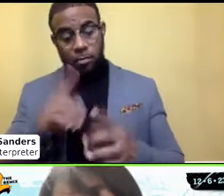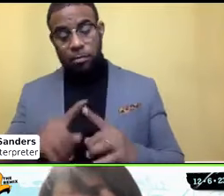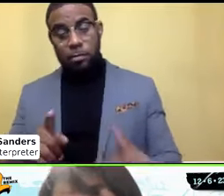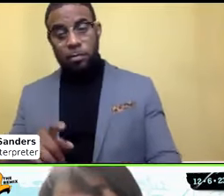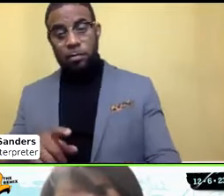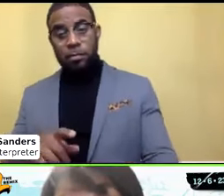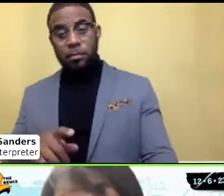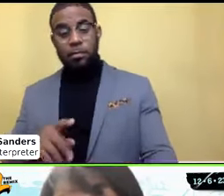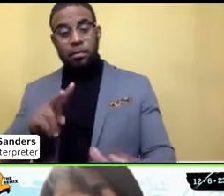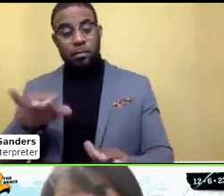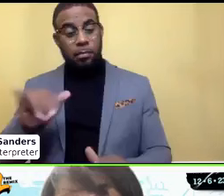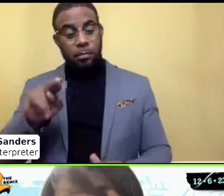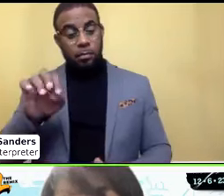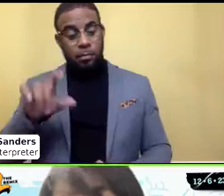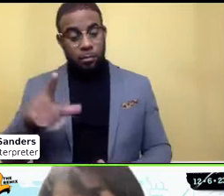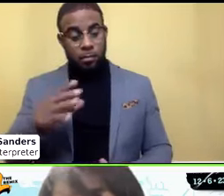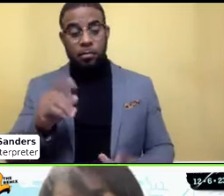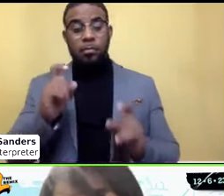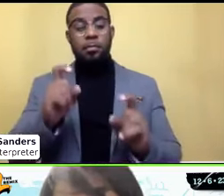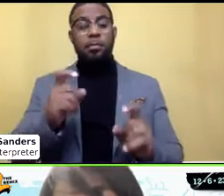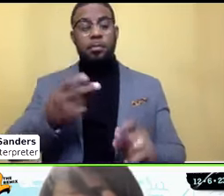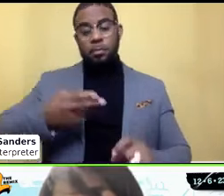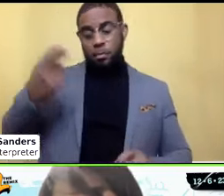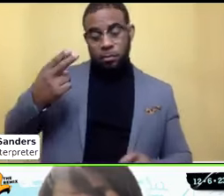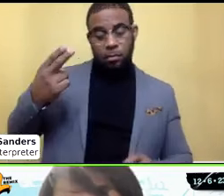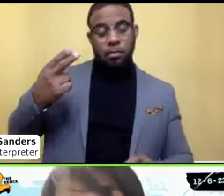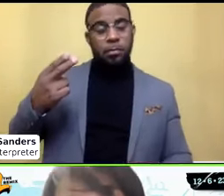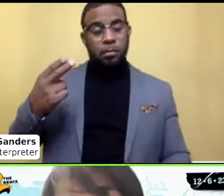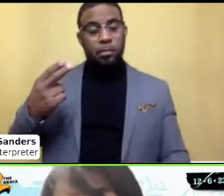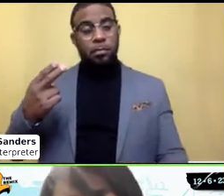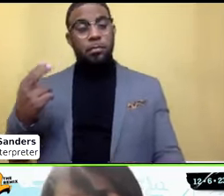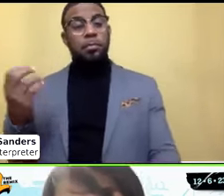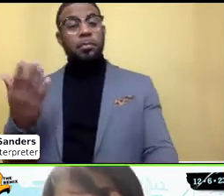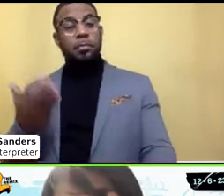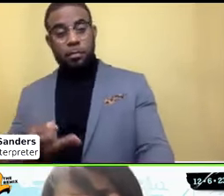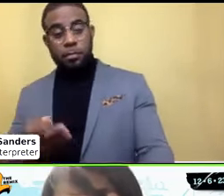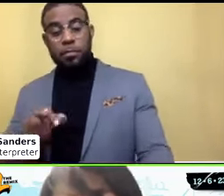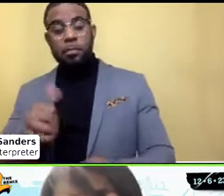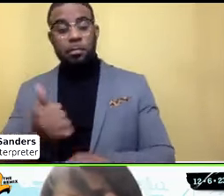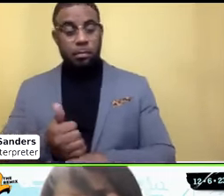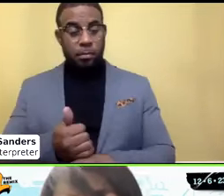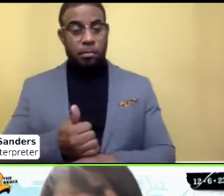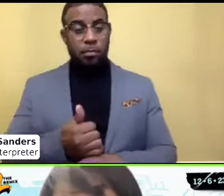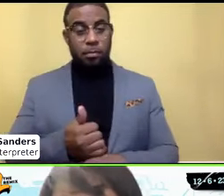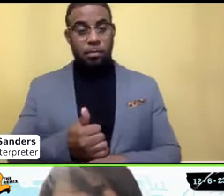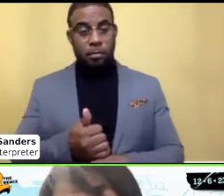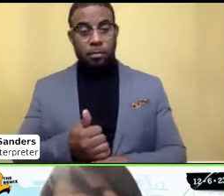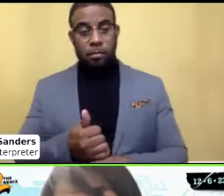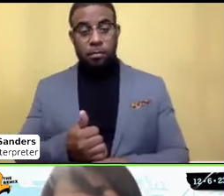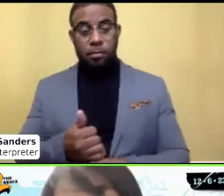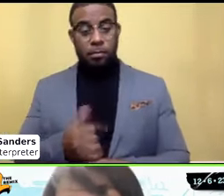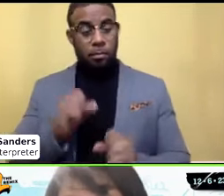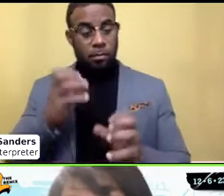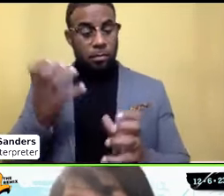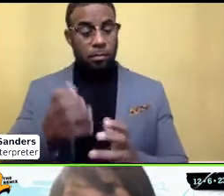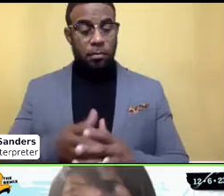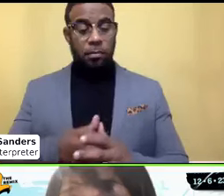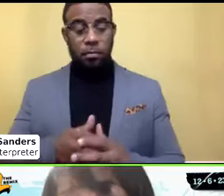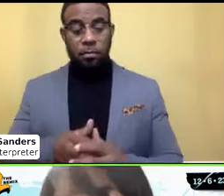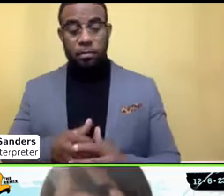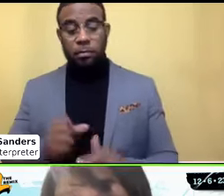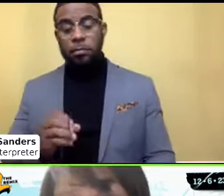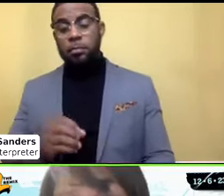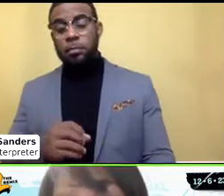like I said, it reads like a novel and it gives you the history of it, fact-based, and it's incredible.